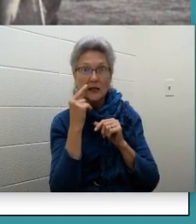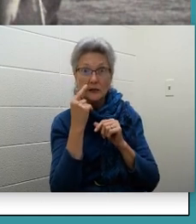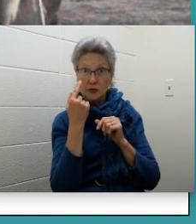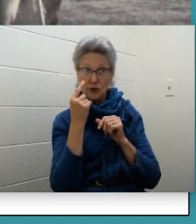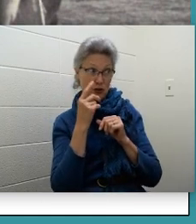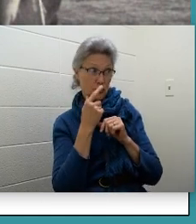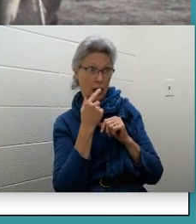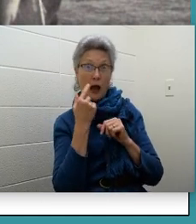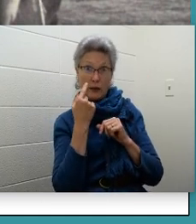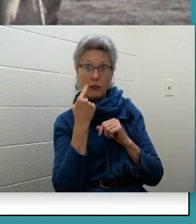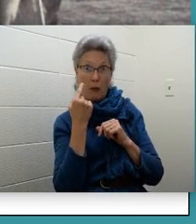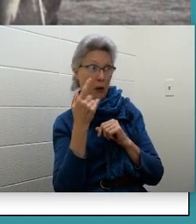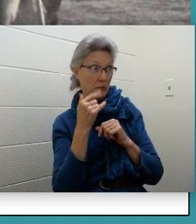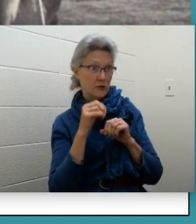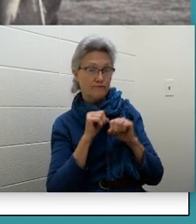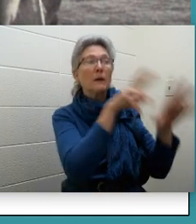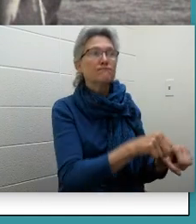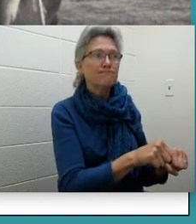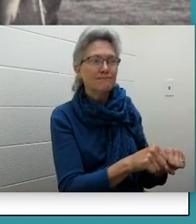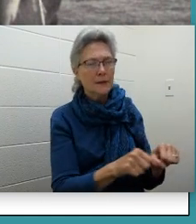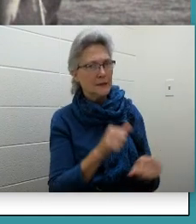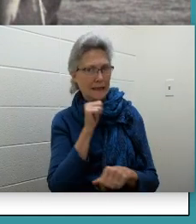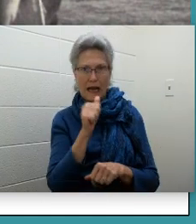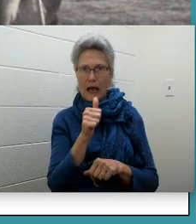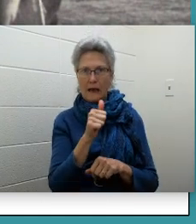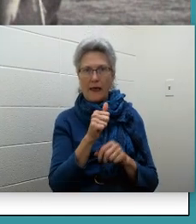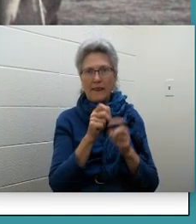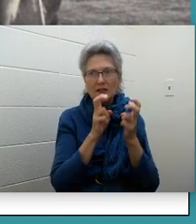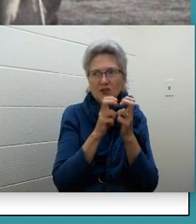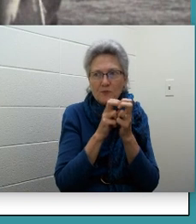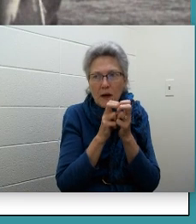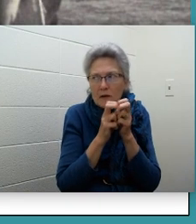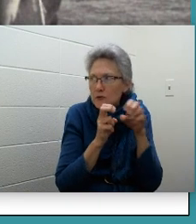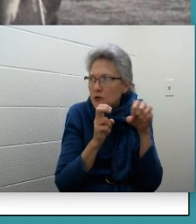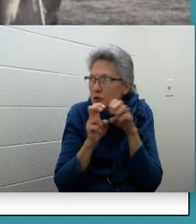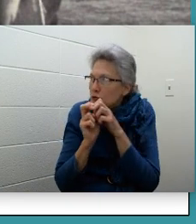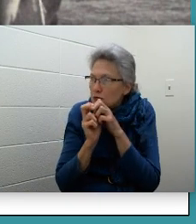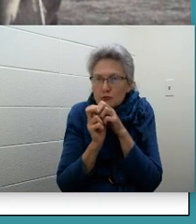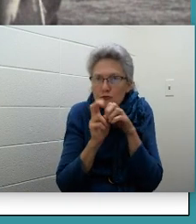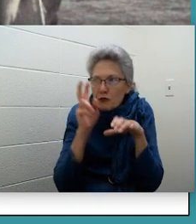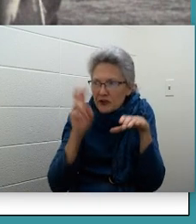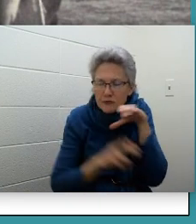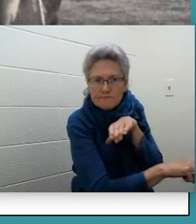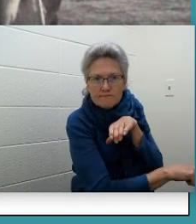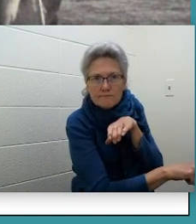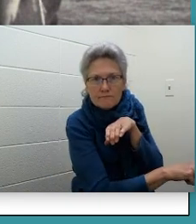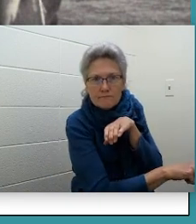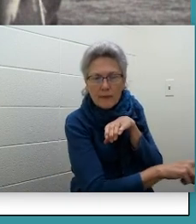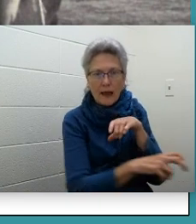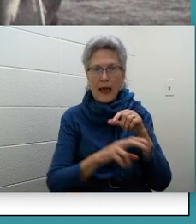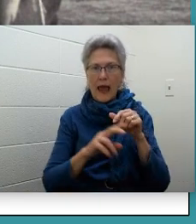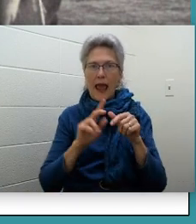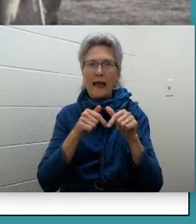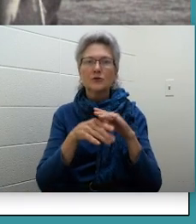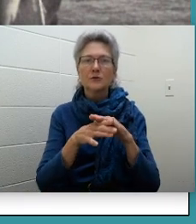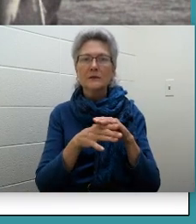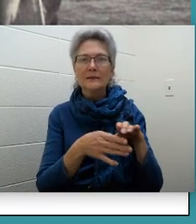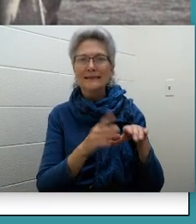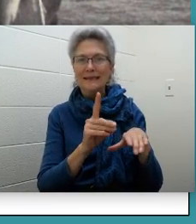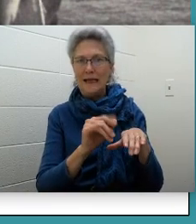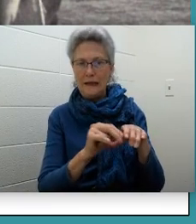But she did not. The chipmunk finally quickly entered his den. The cat soon slunk